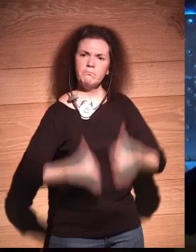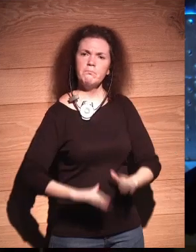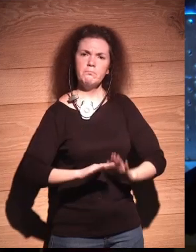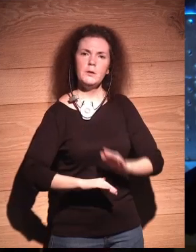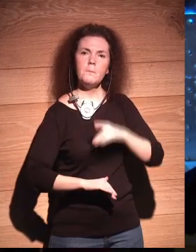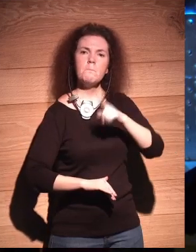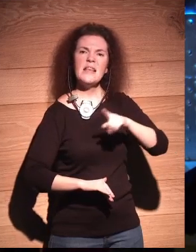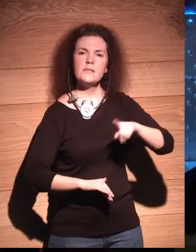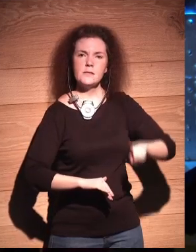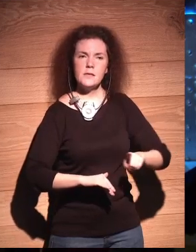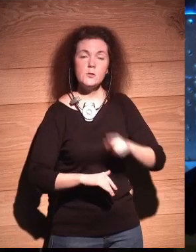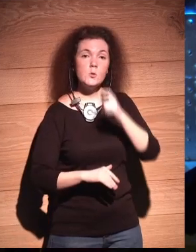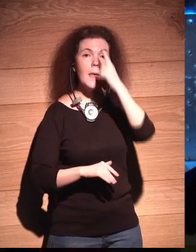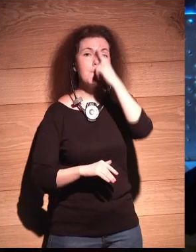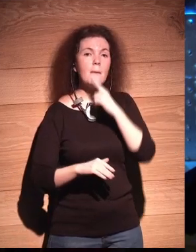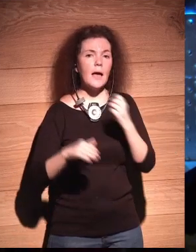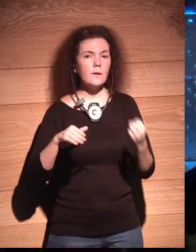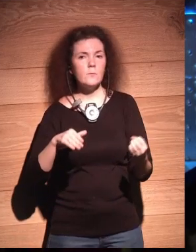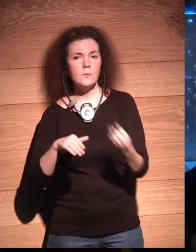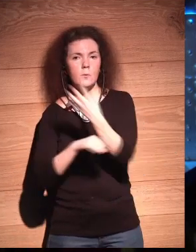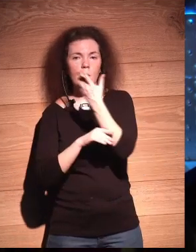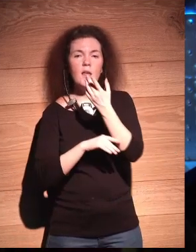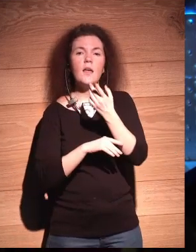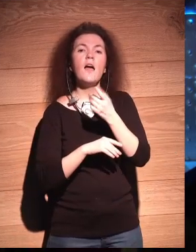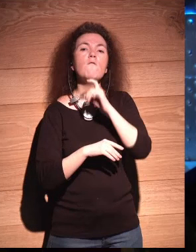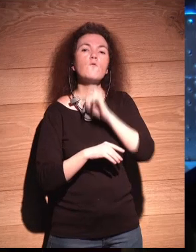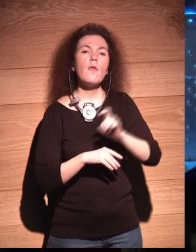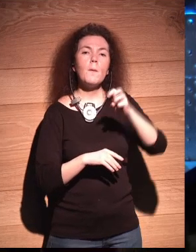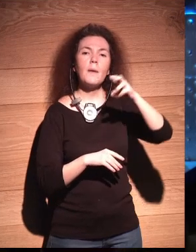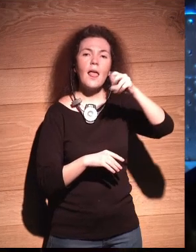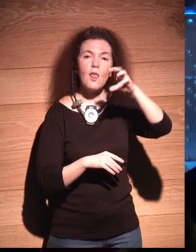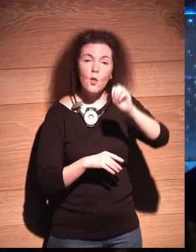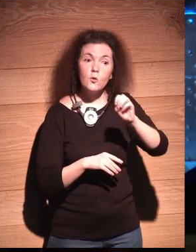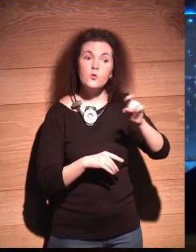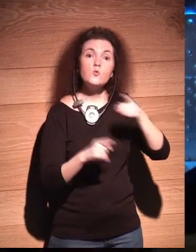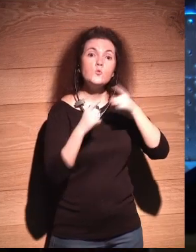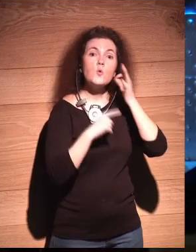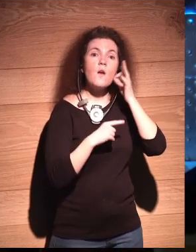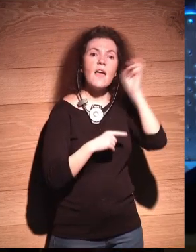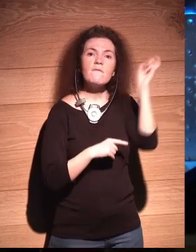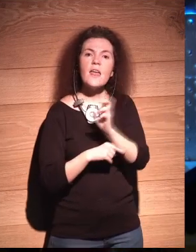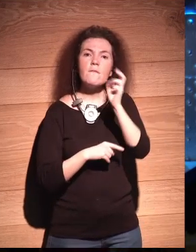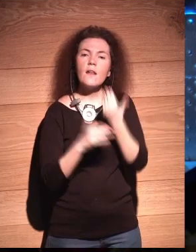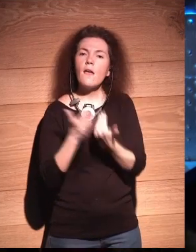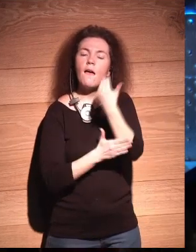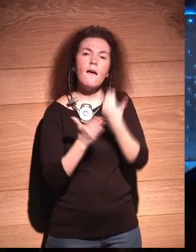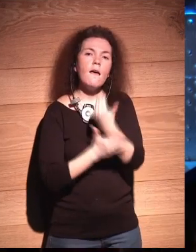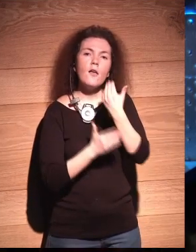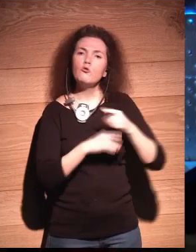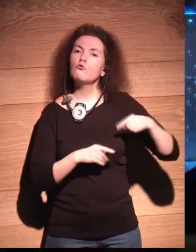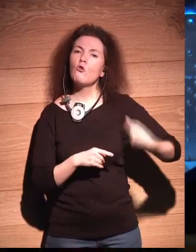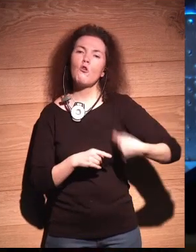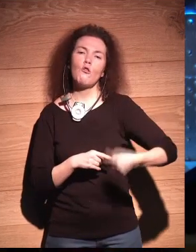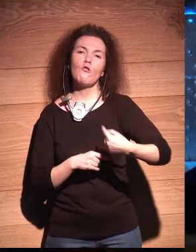into the Prada Foundation, and his girlfriend came every day and stood next to this projection He was not able to see her because he could only